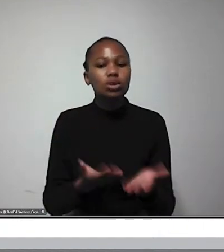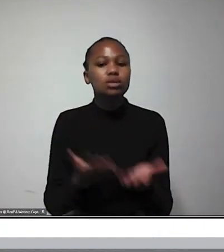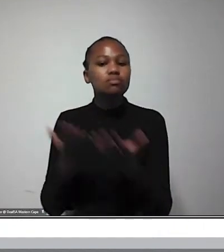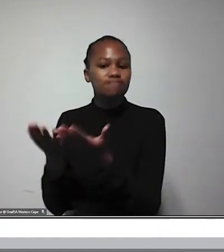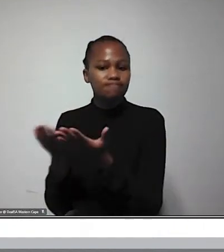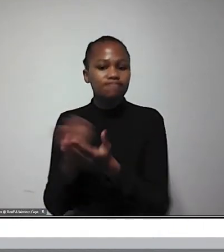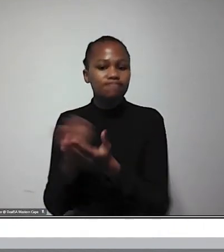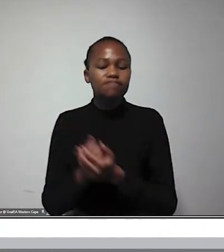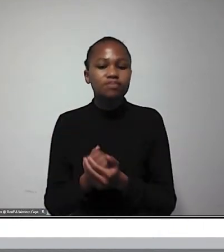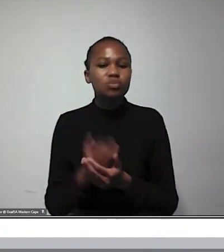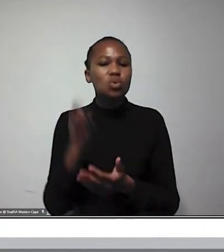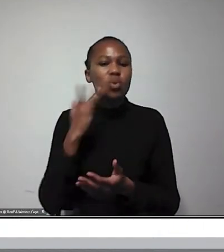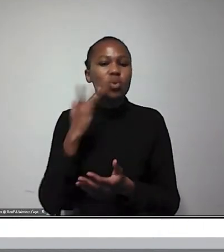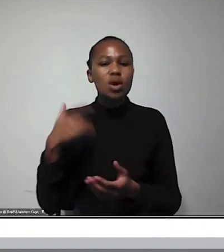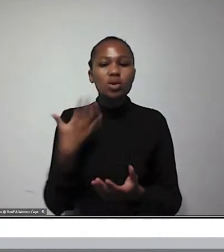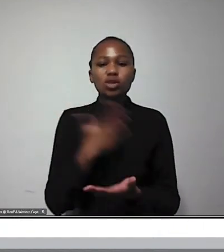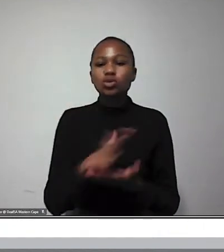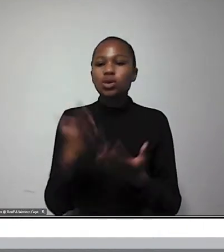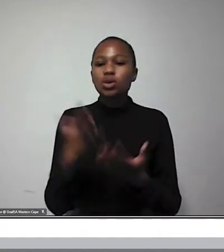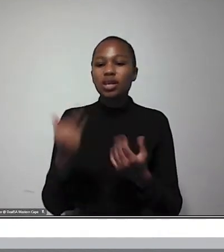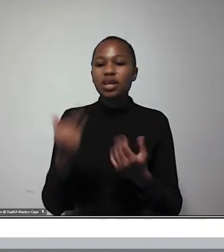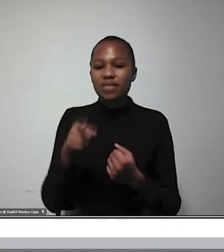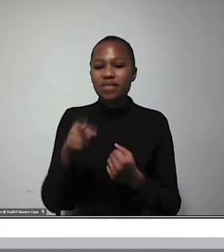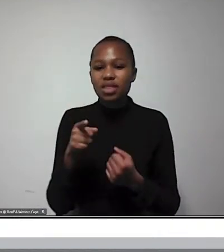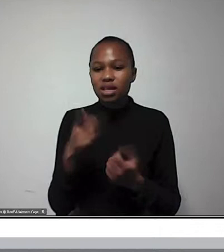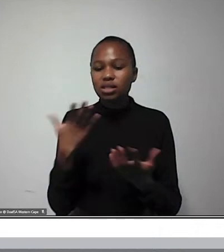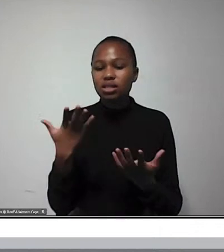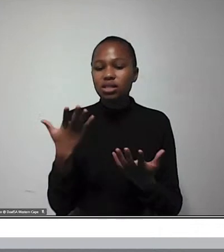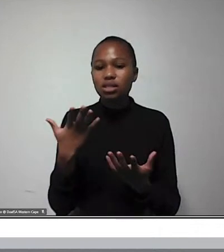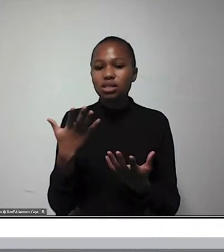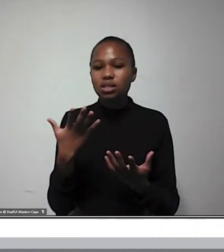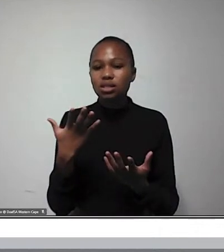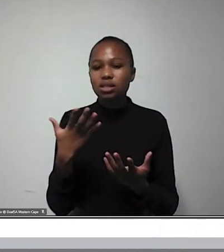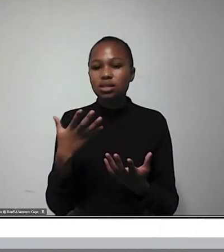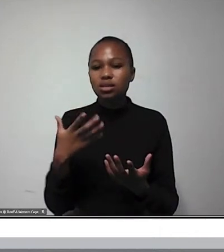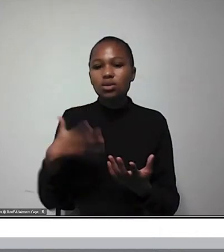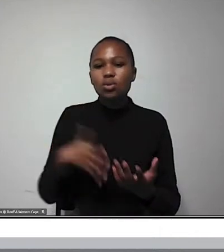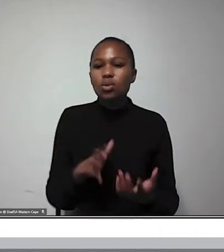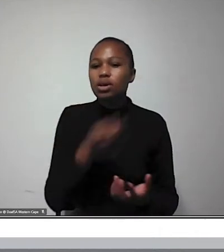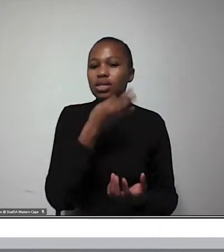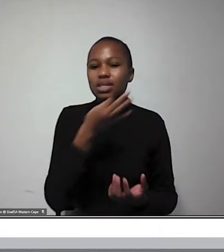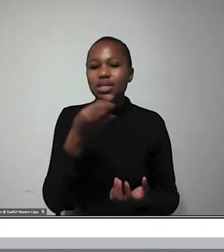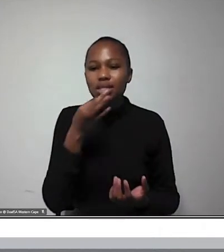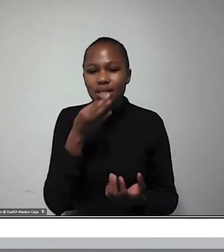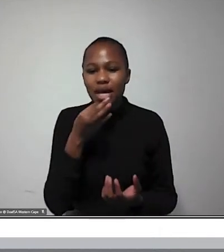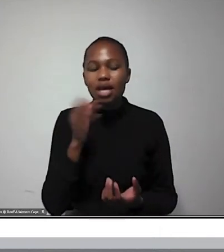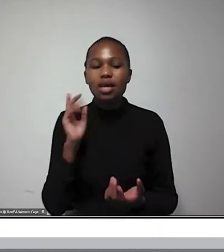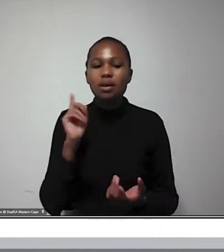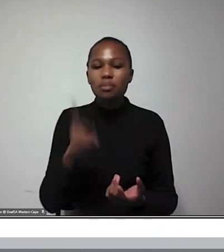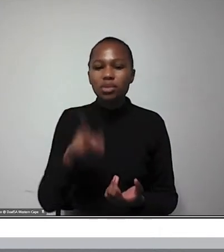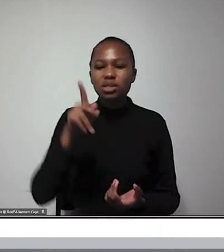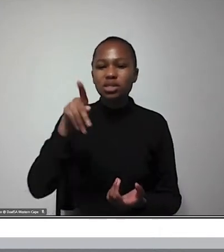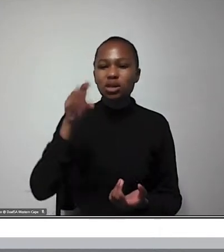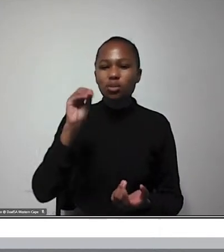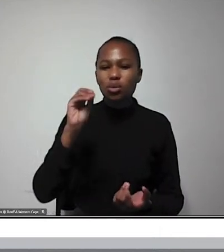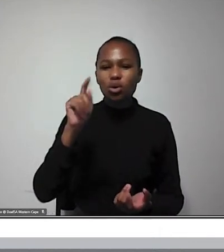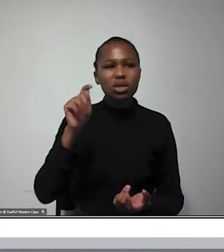we don't get those preferential discount, would one say that there is potential of